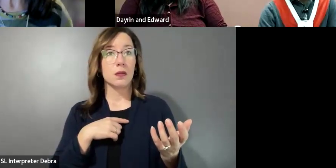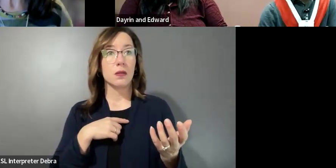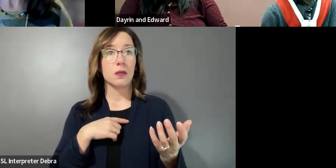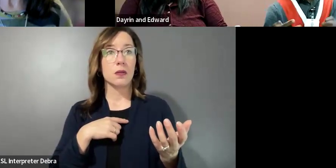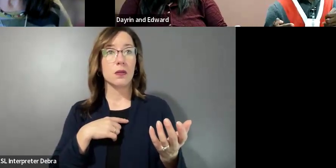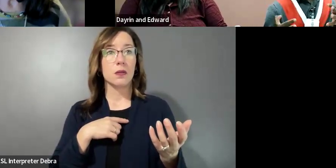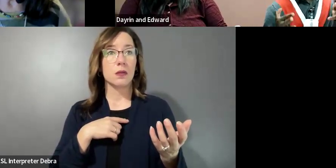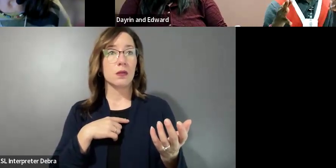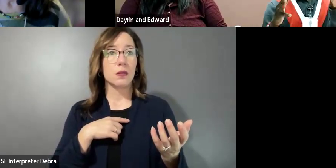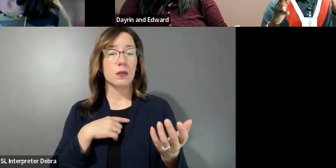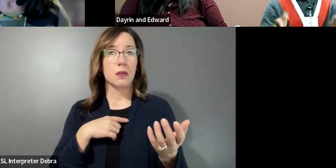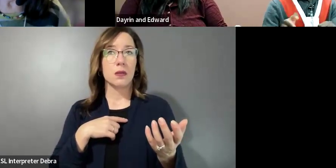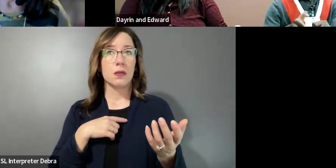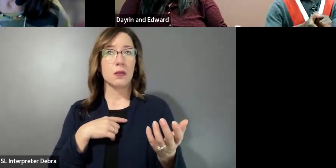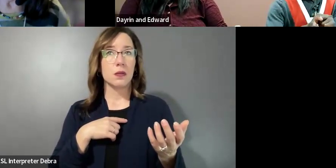how